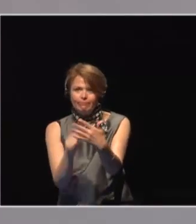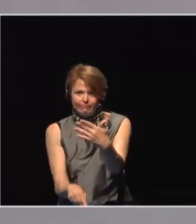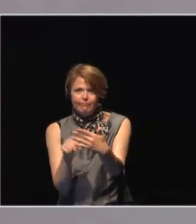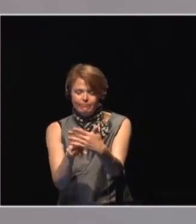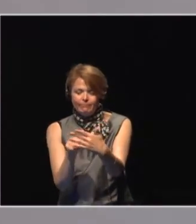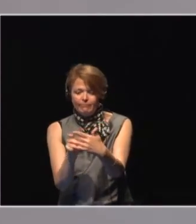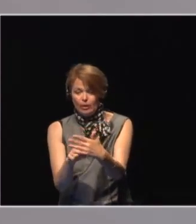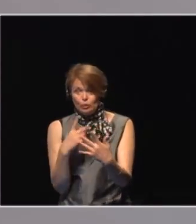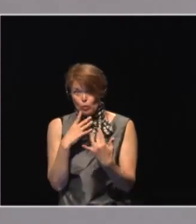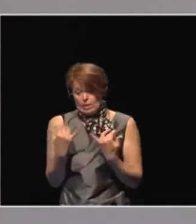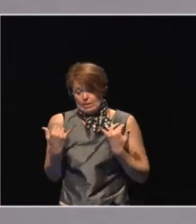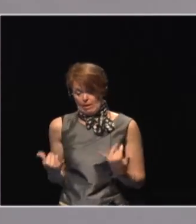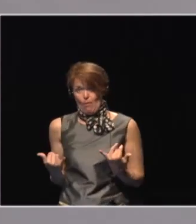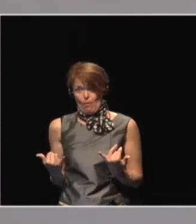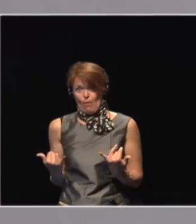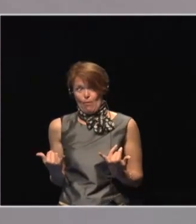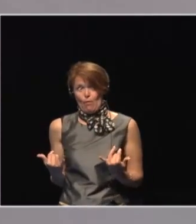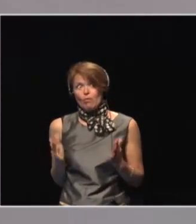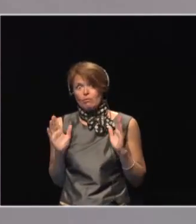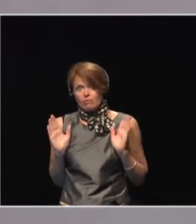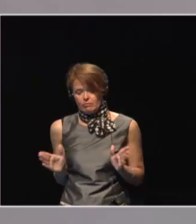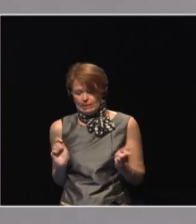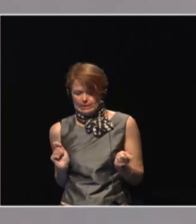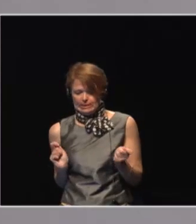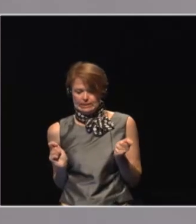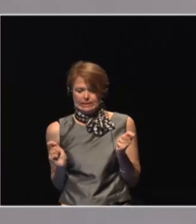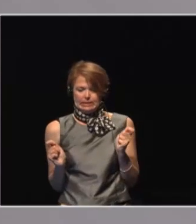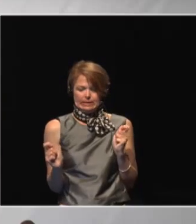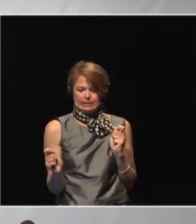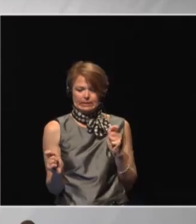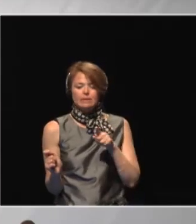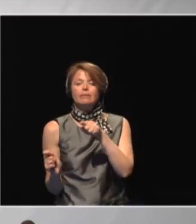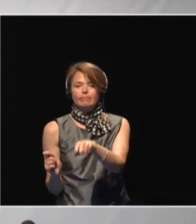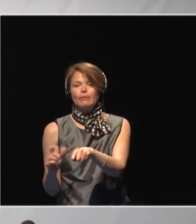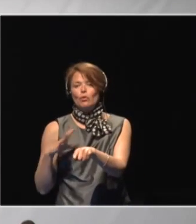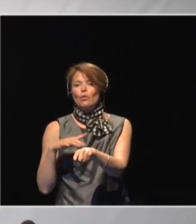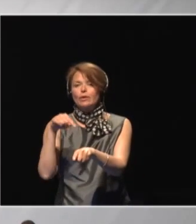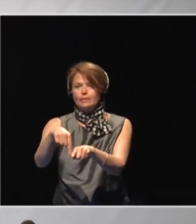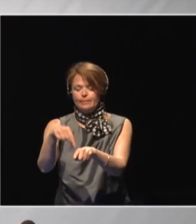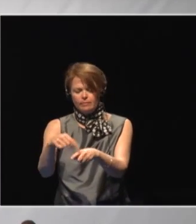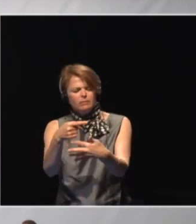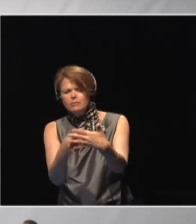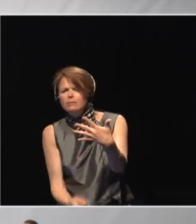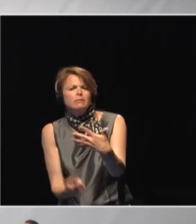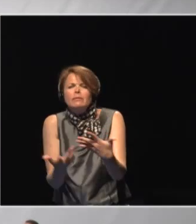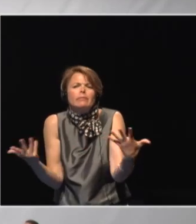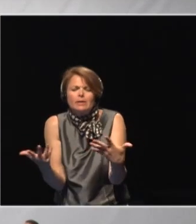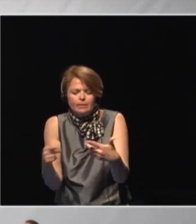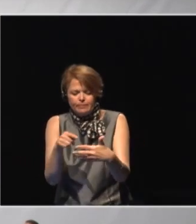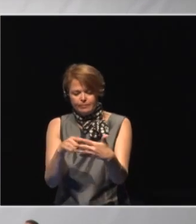and directed towards the implementation of these migration-related goals. Let me name some of those.